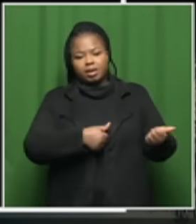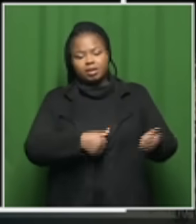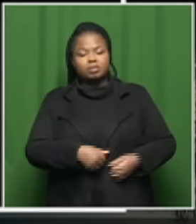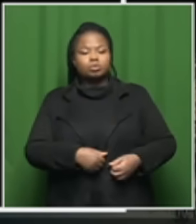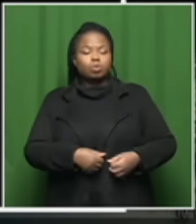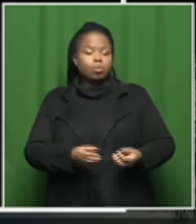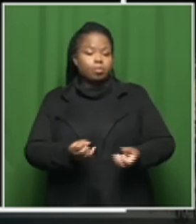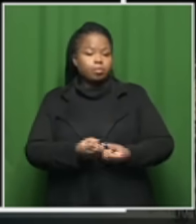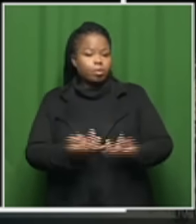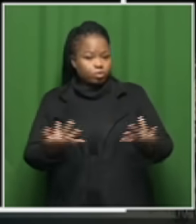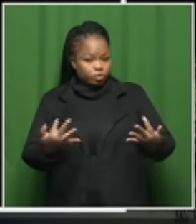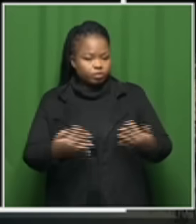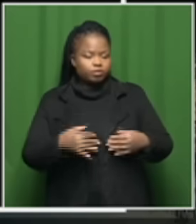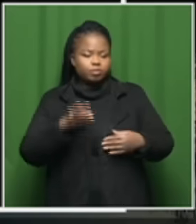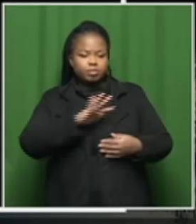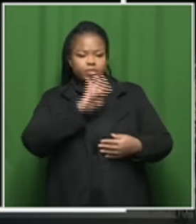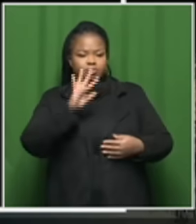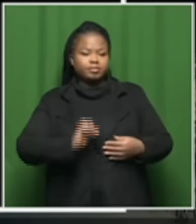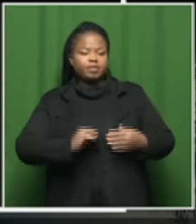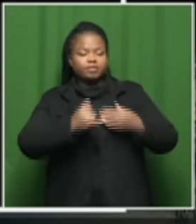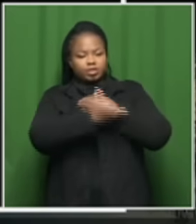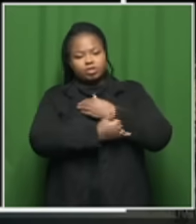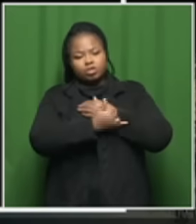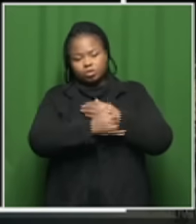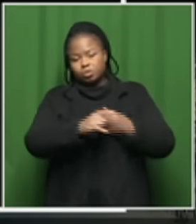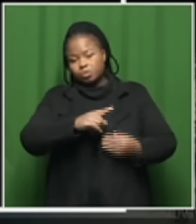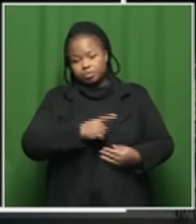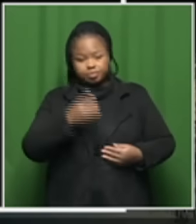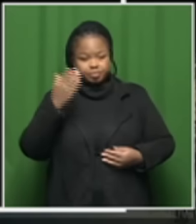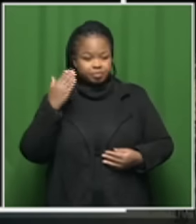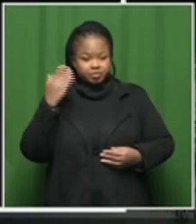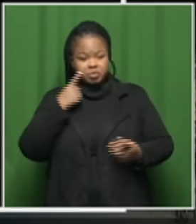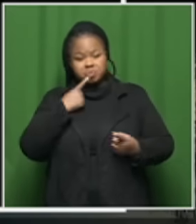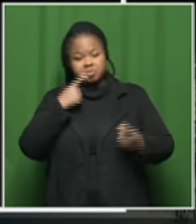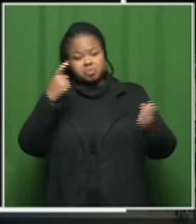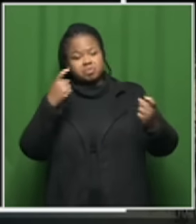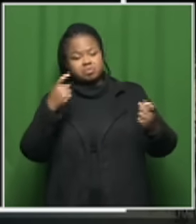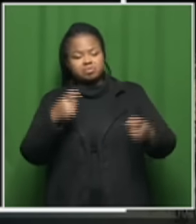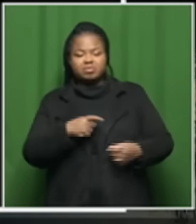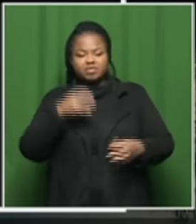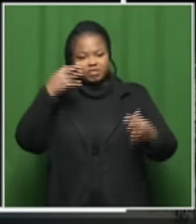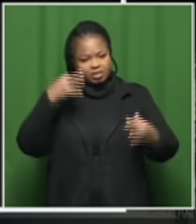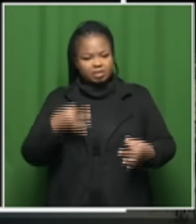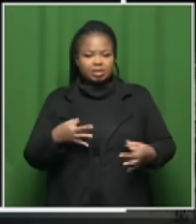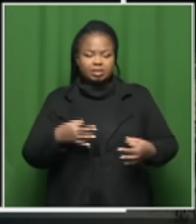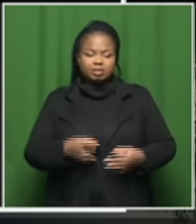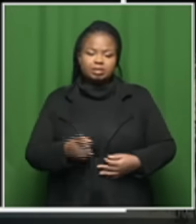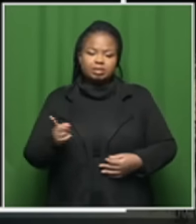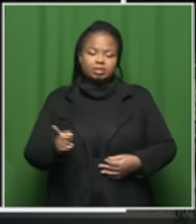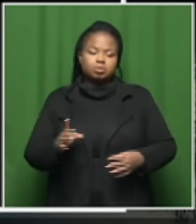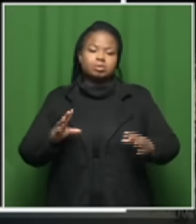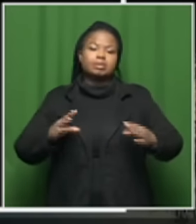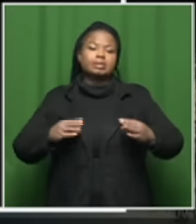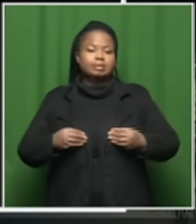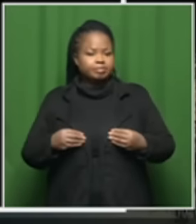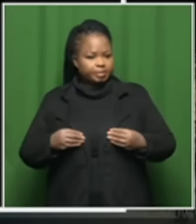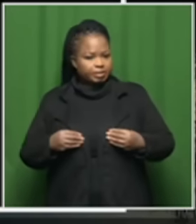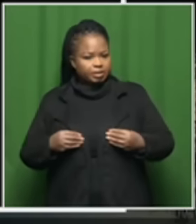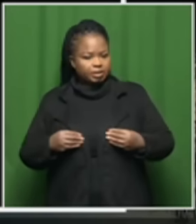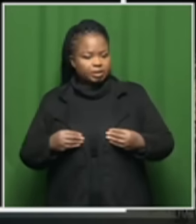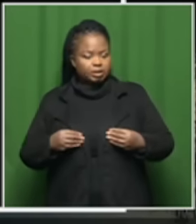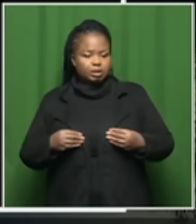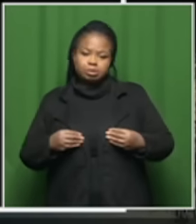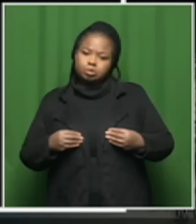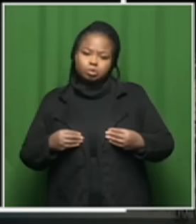African countries. And that is why there was an outcry when he decided to accept or to grant the